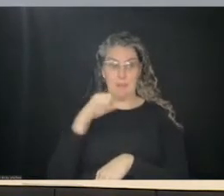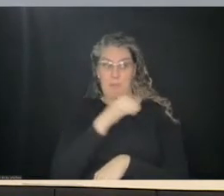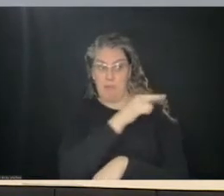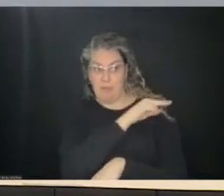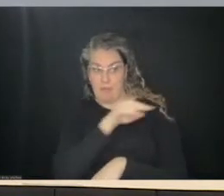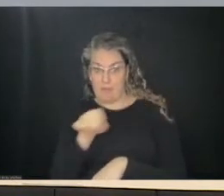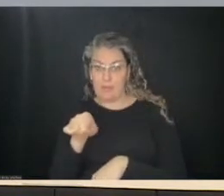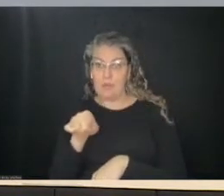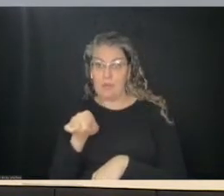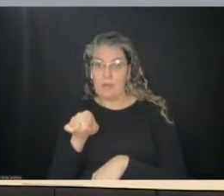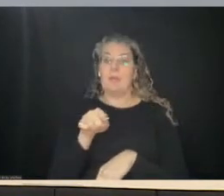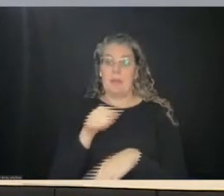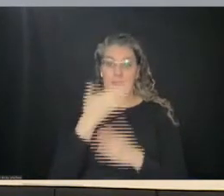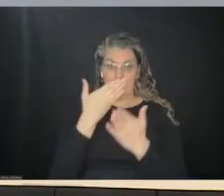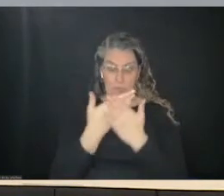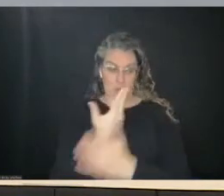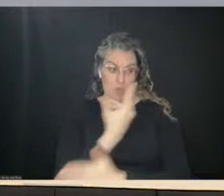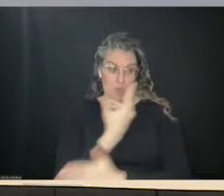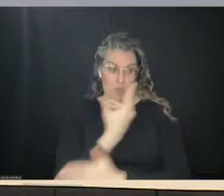record.